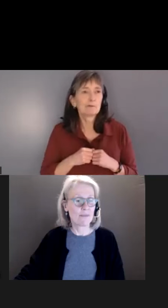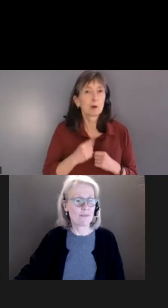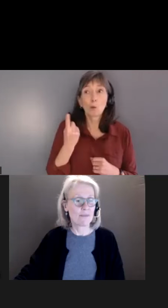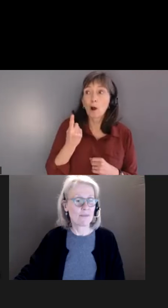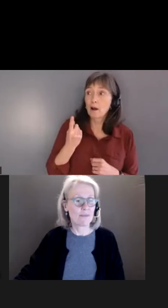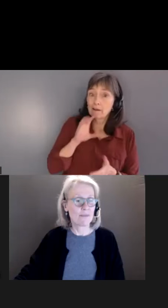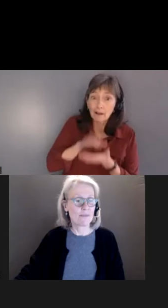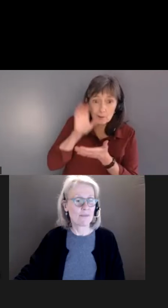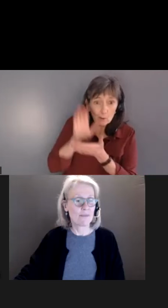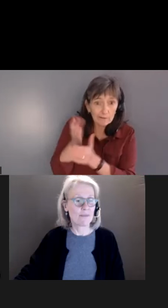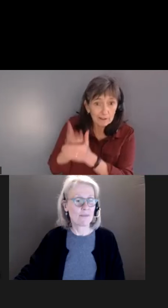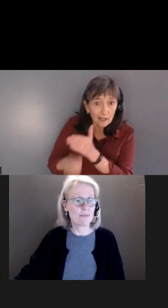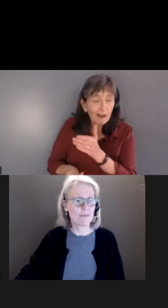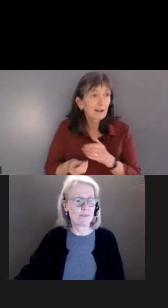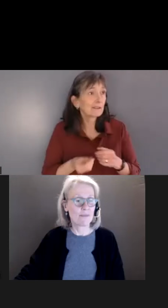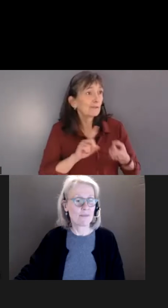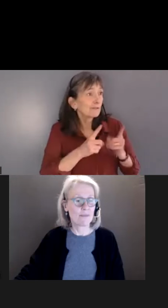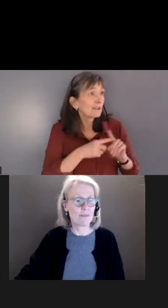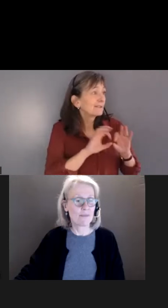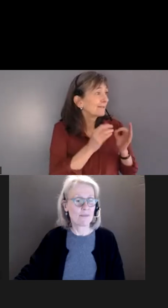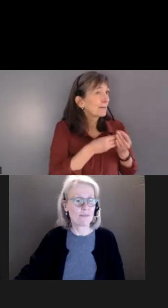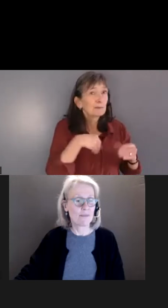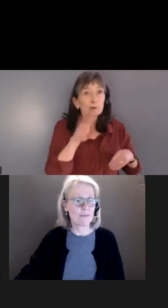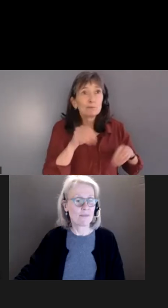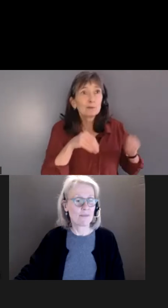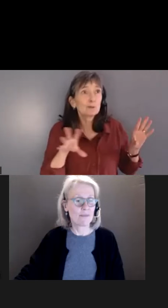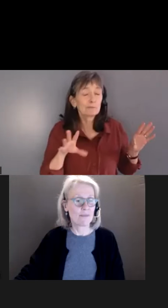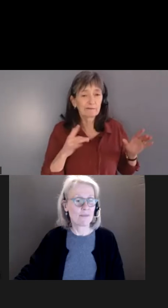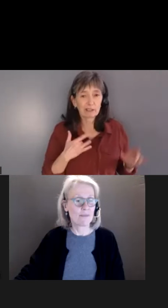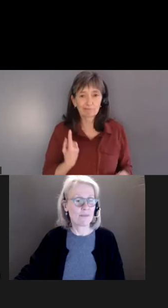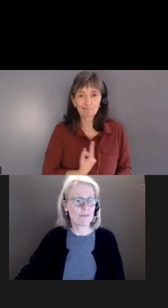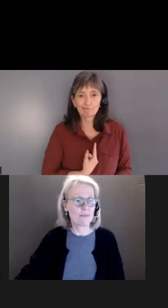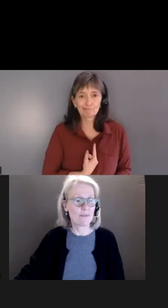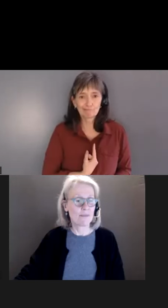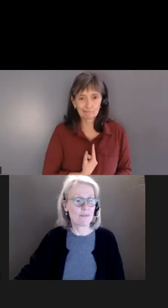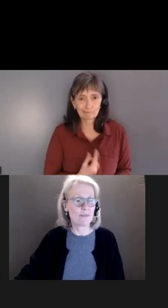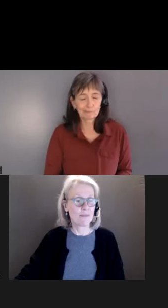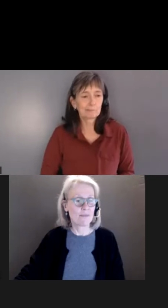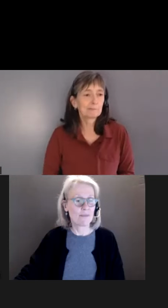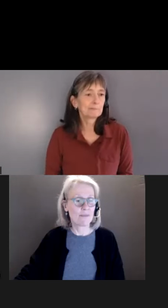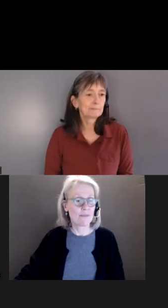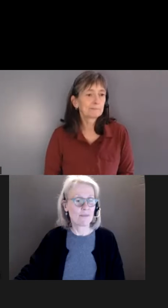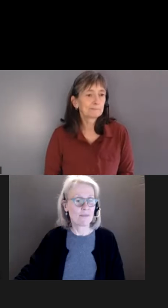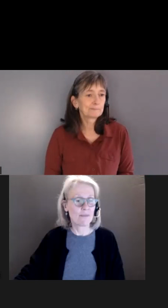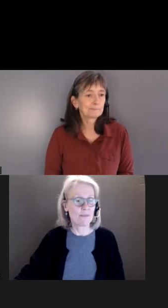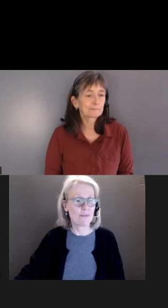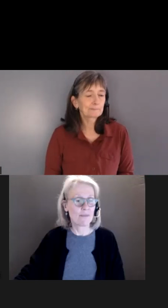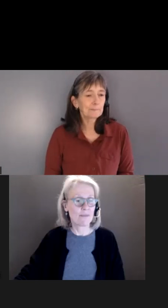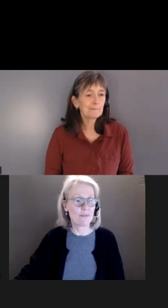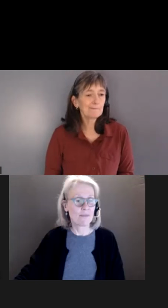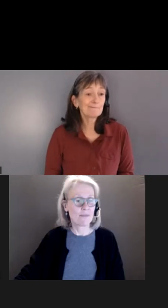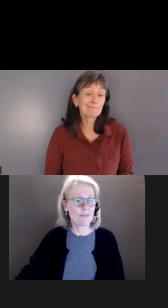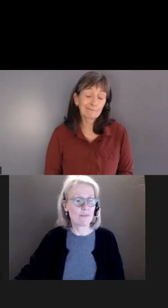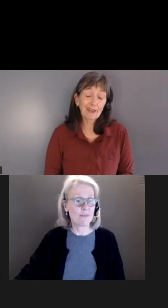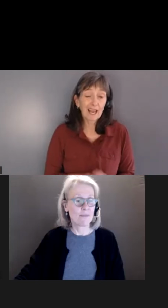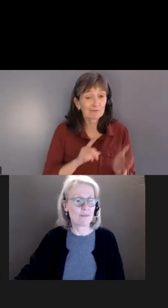friends, and relocation, and these can lead to social isolation and feelings of loneliness. Research has also consistently shown that both